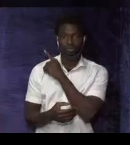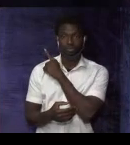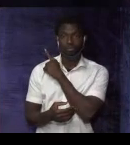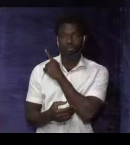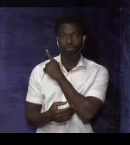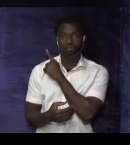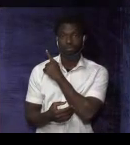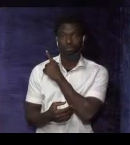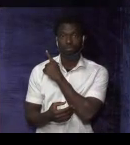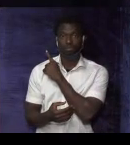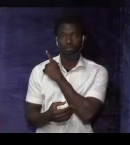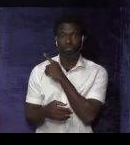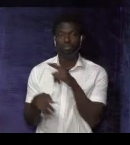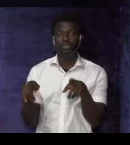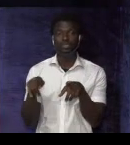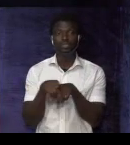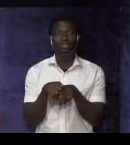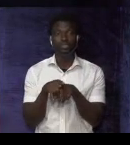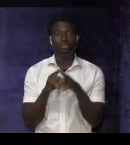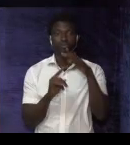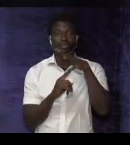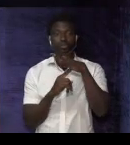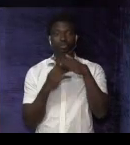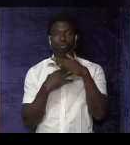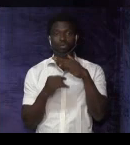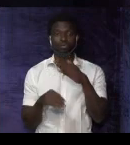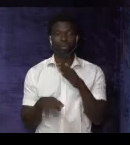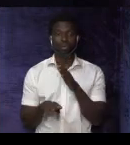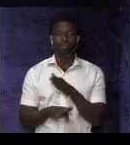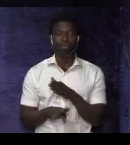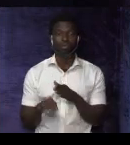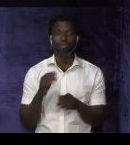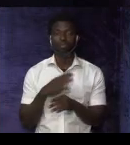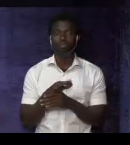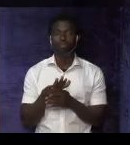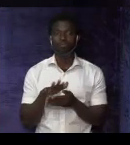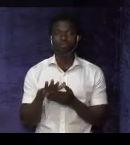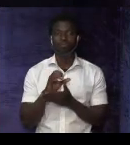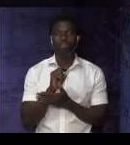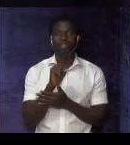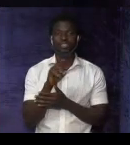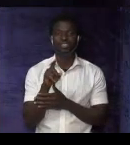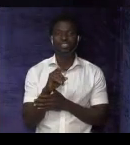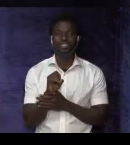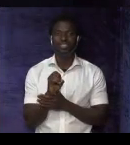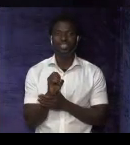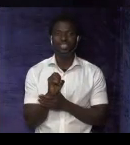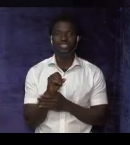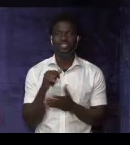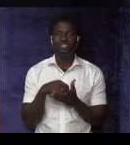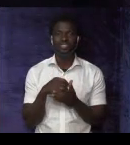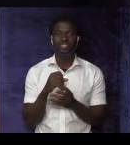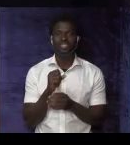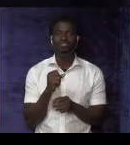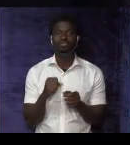same top and the same bottom and flat sides, we call them prism. It is a solid shape.